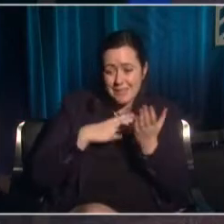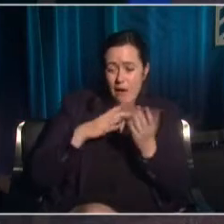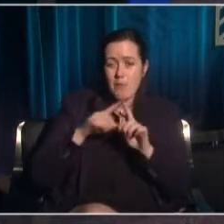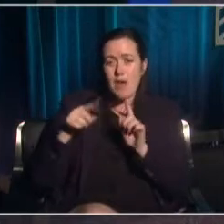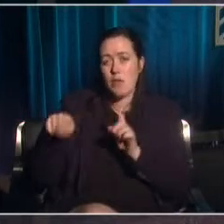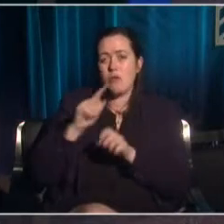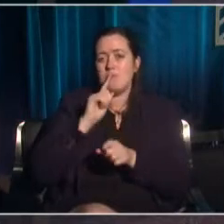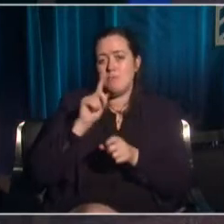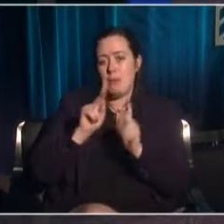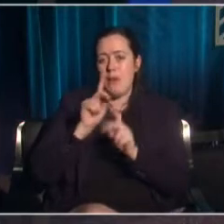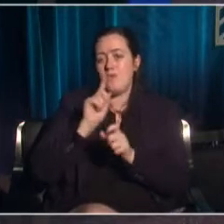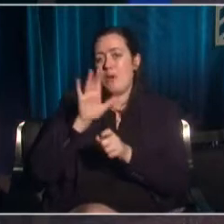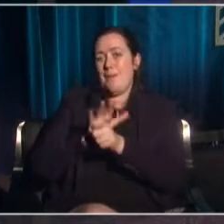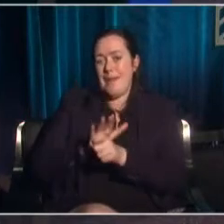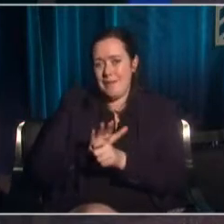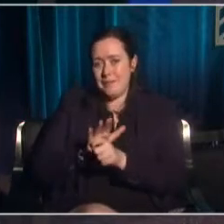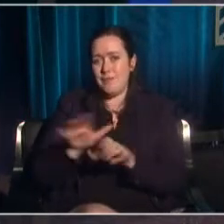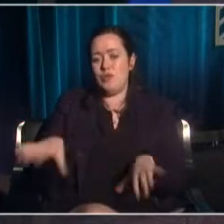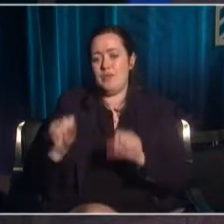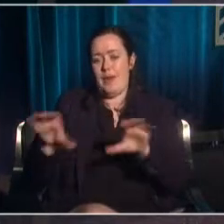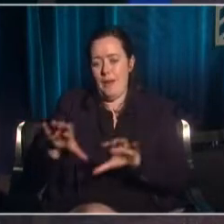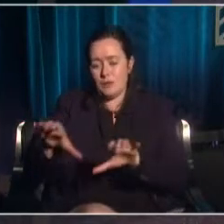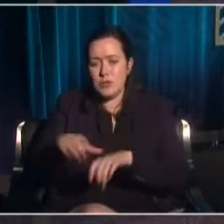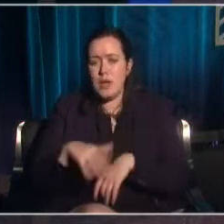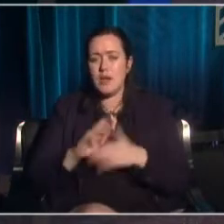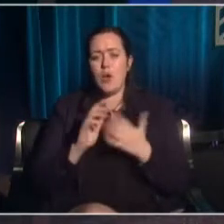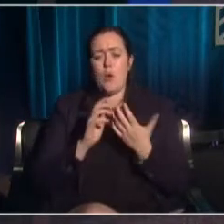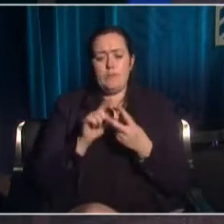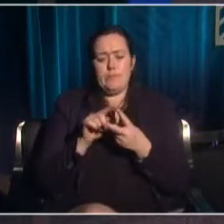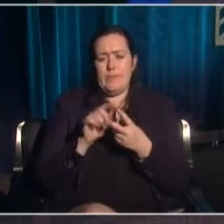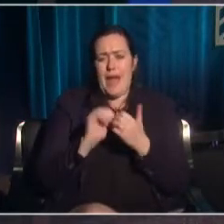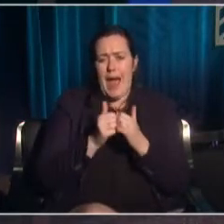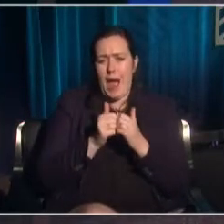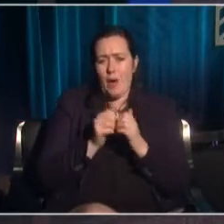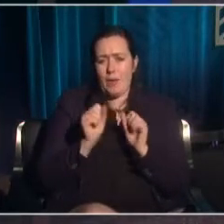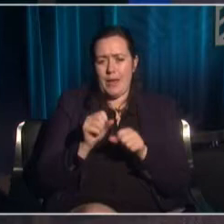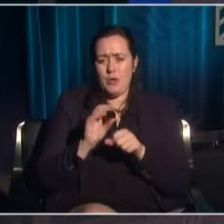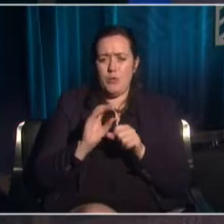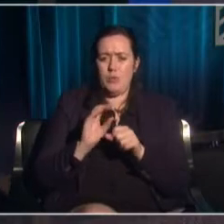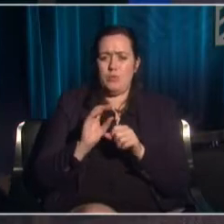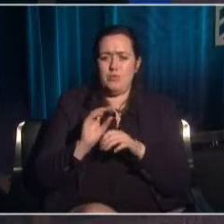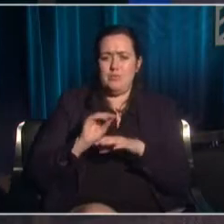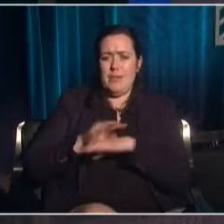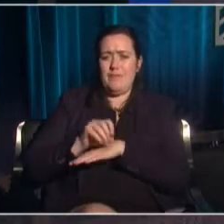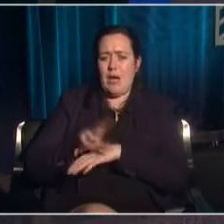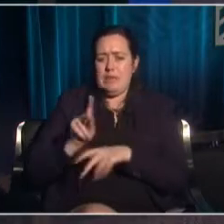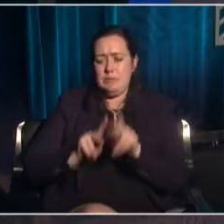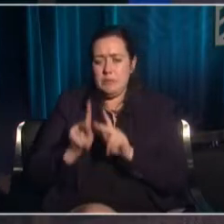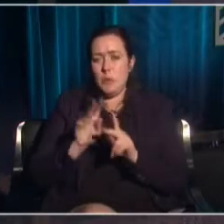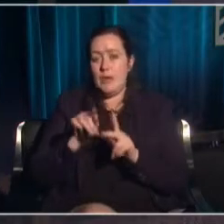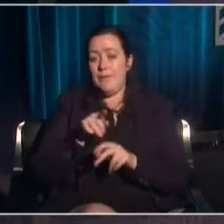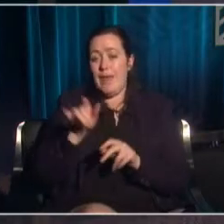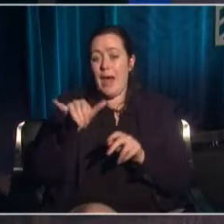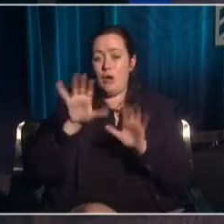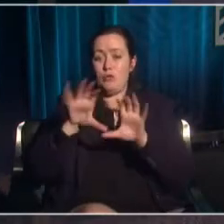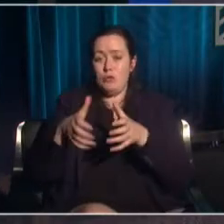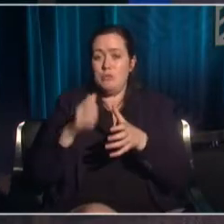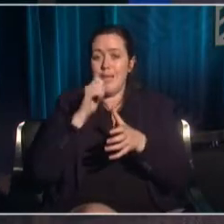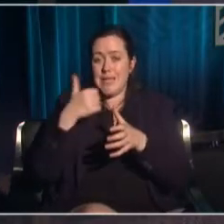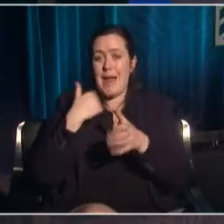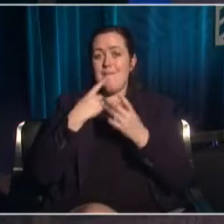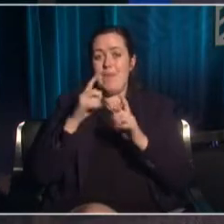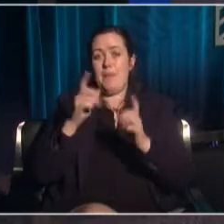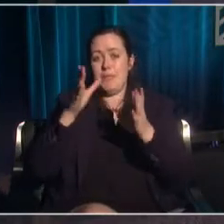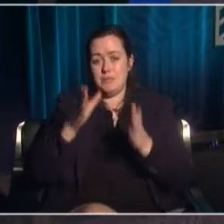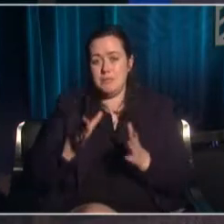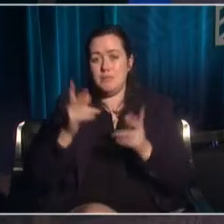action. So give advice to people who don't have maybe Chris Martin coming on stage to support their cause. The second question that's a different